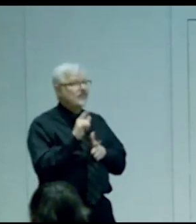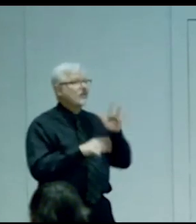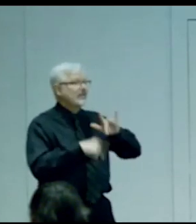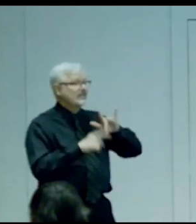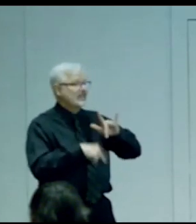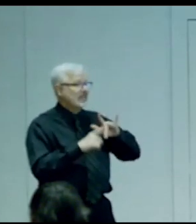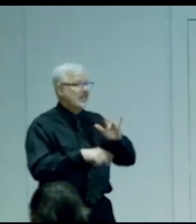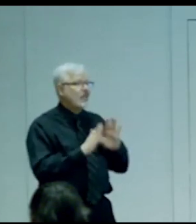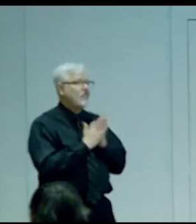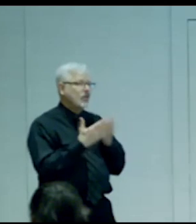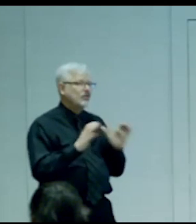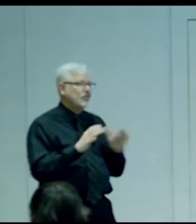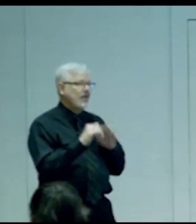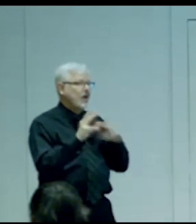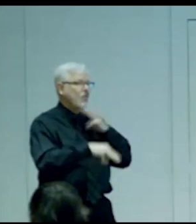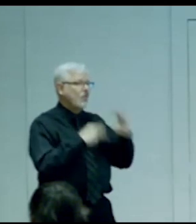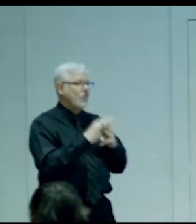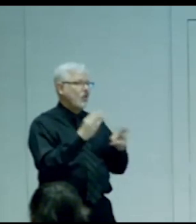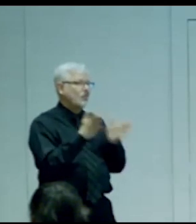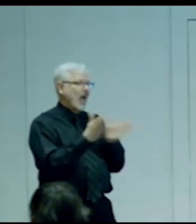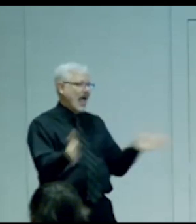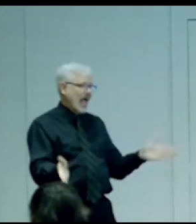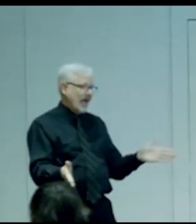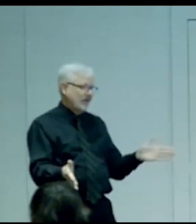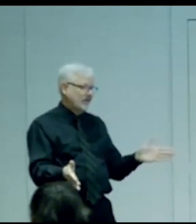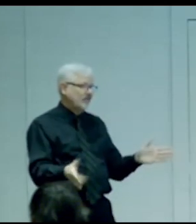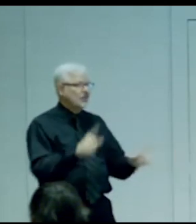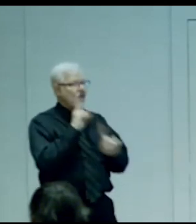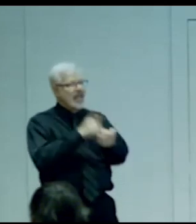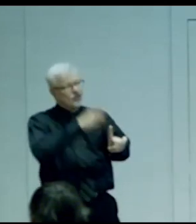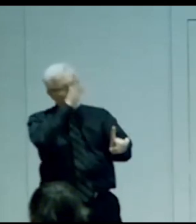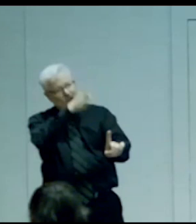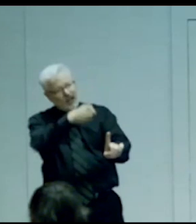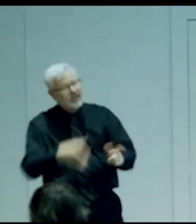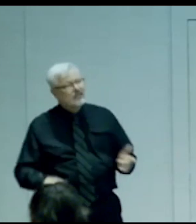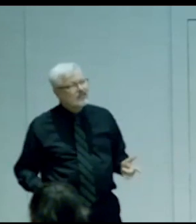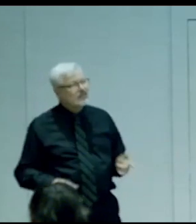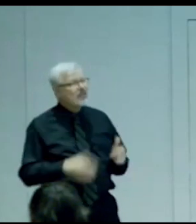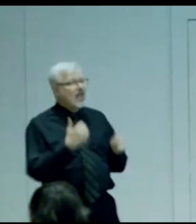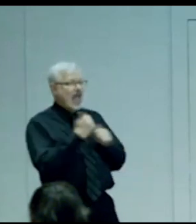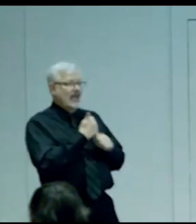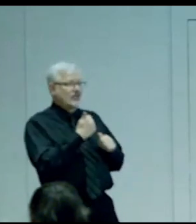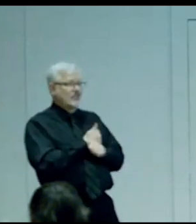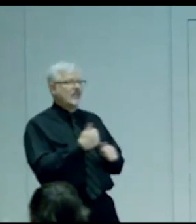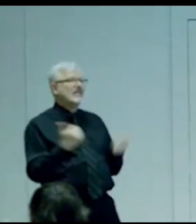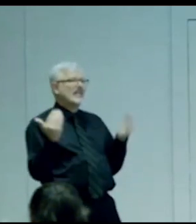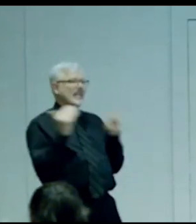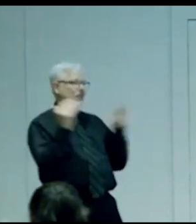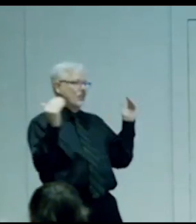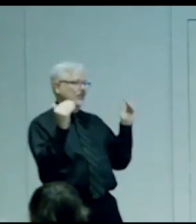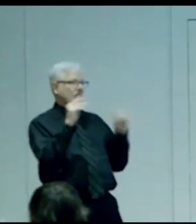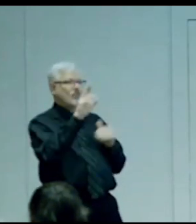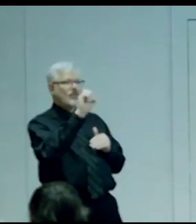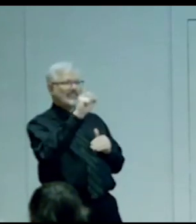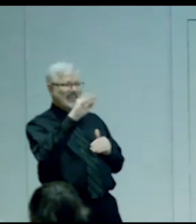that worldwide. And more directly, to answer your question, algebra is reasoning. It's a beginning